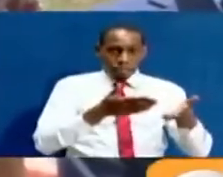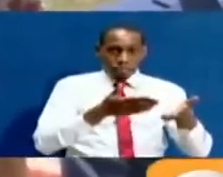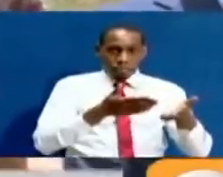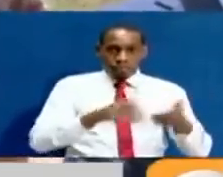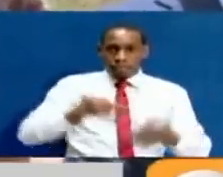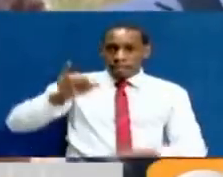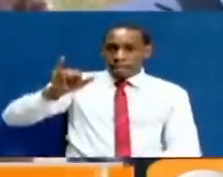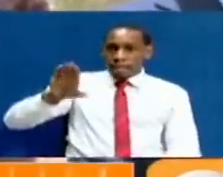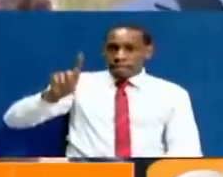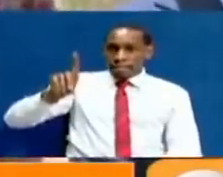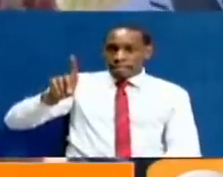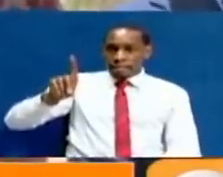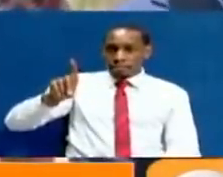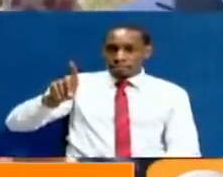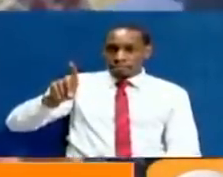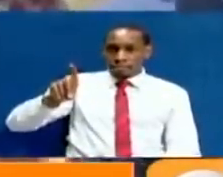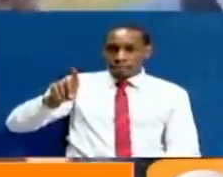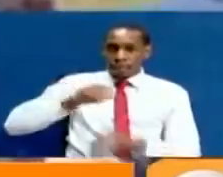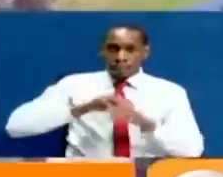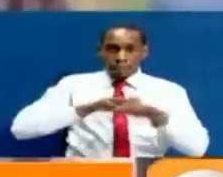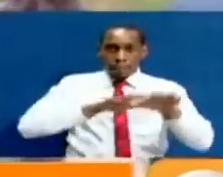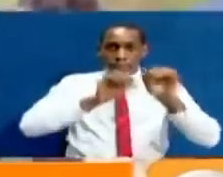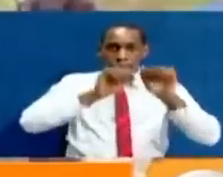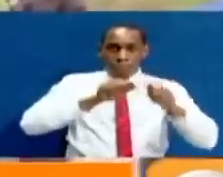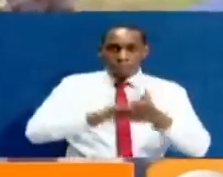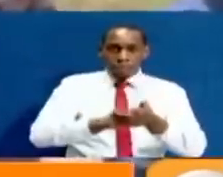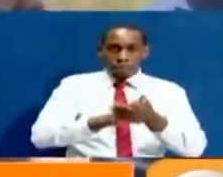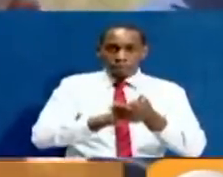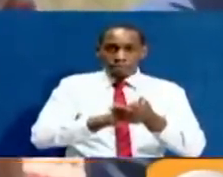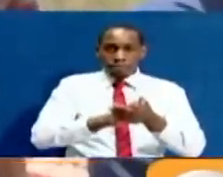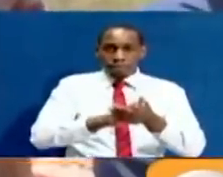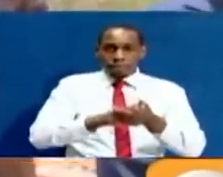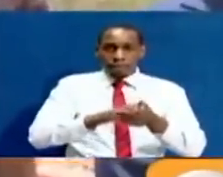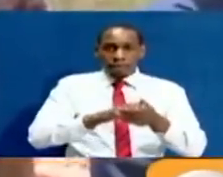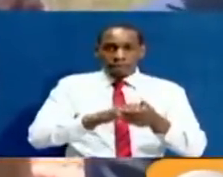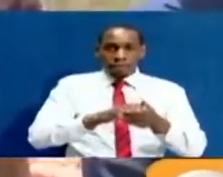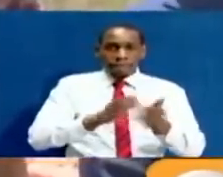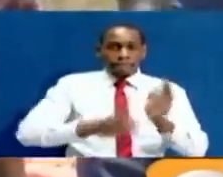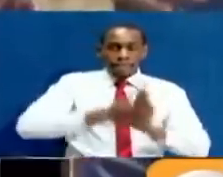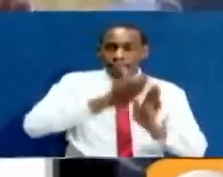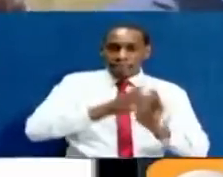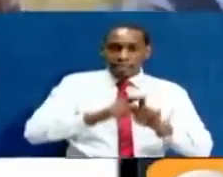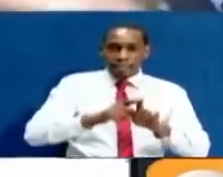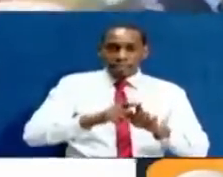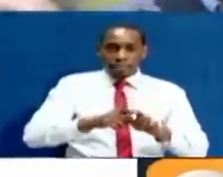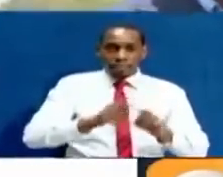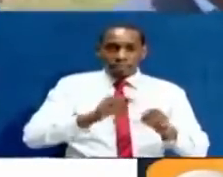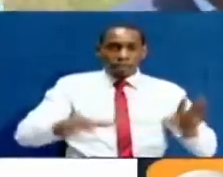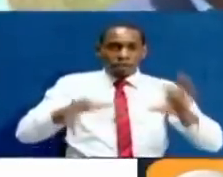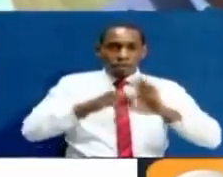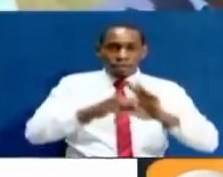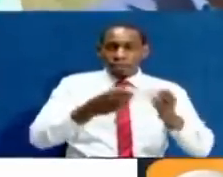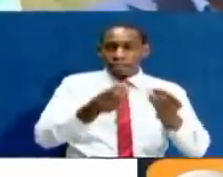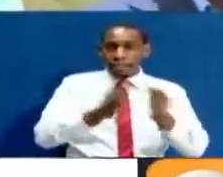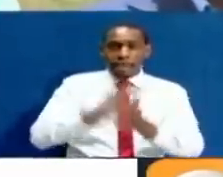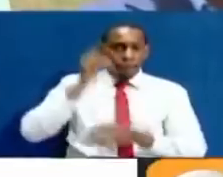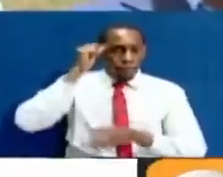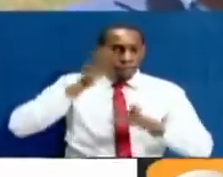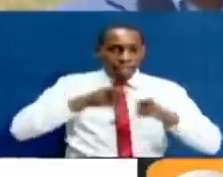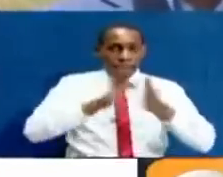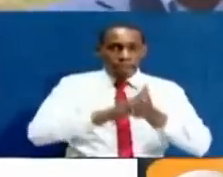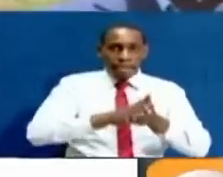from ICD will be able to go through seamlessly, and a proper connection between Mombasa Road and